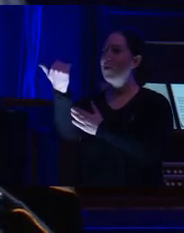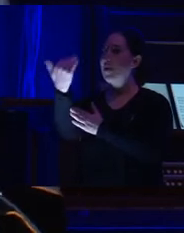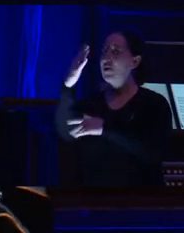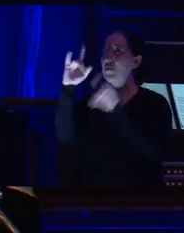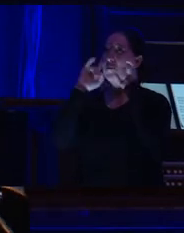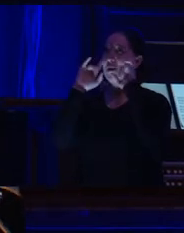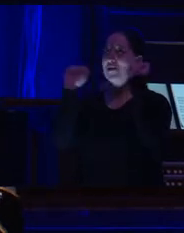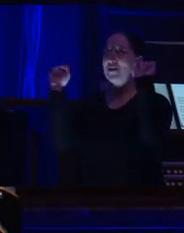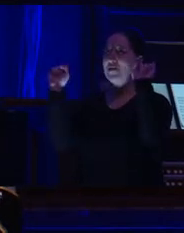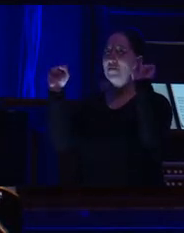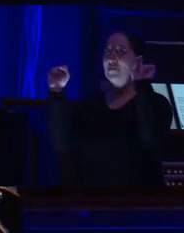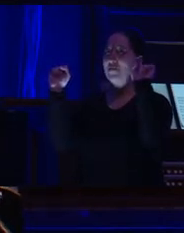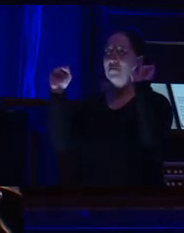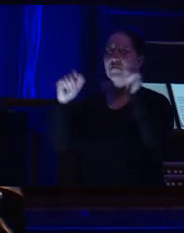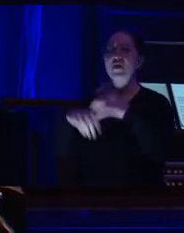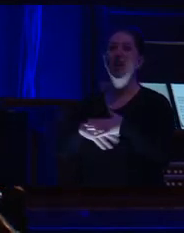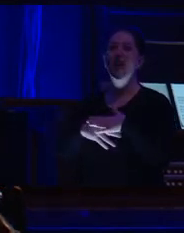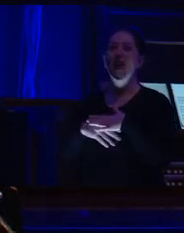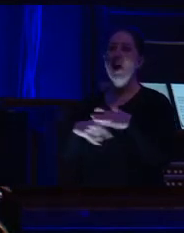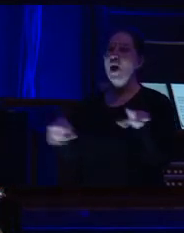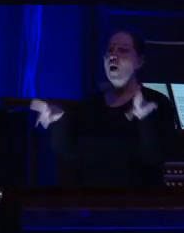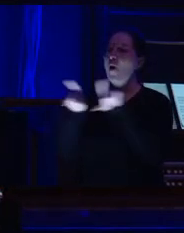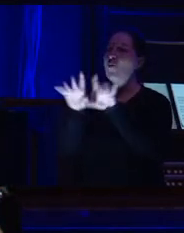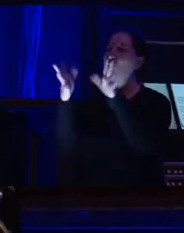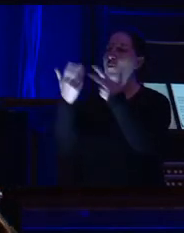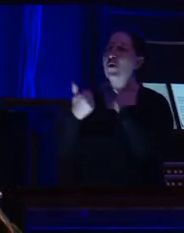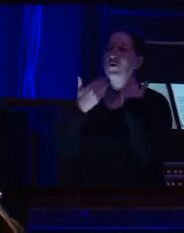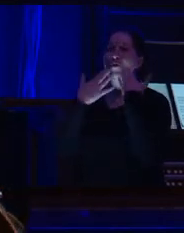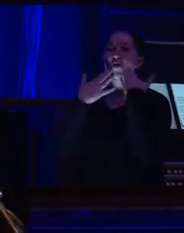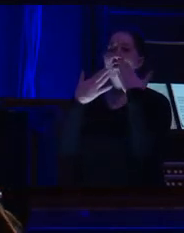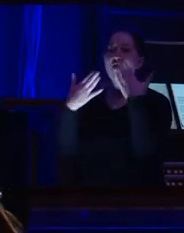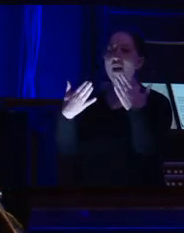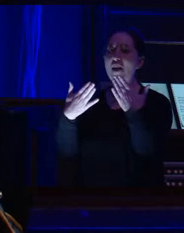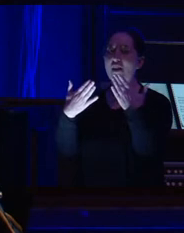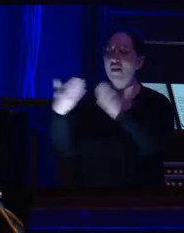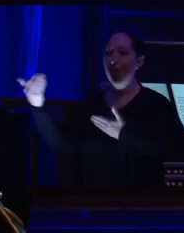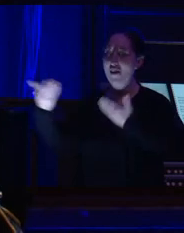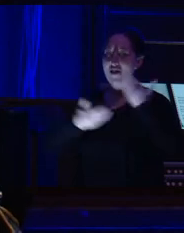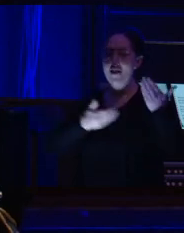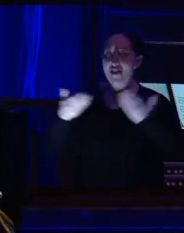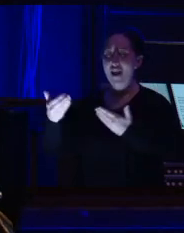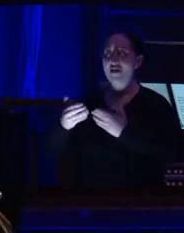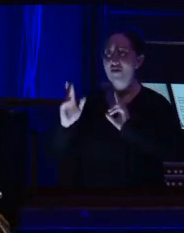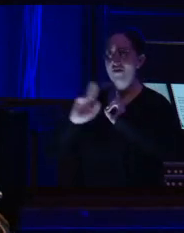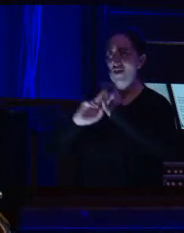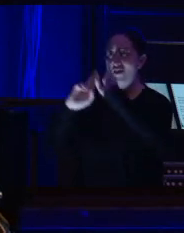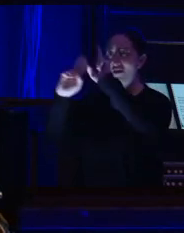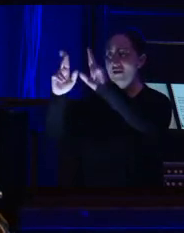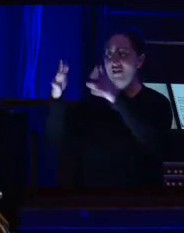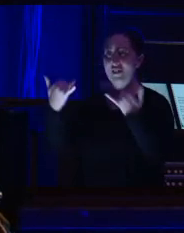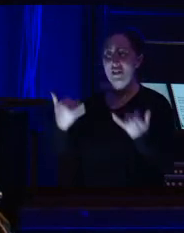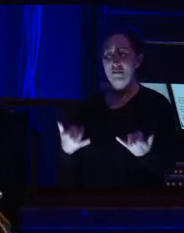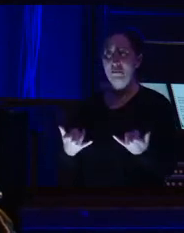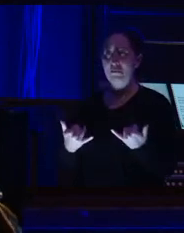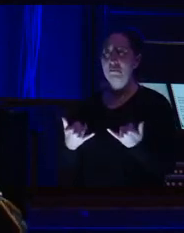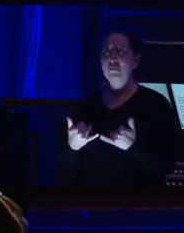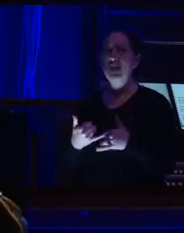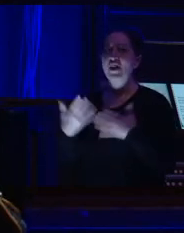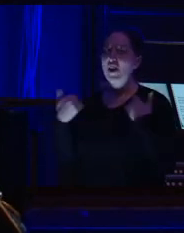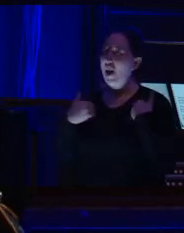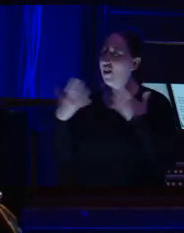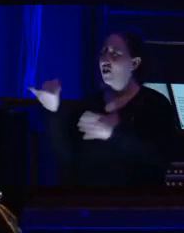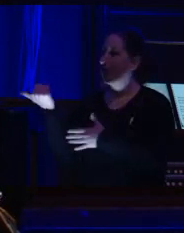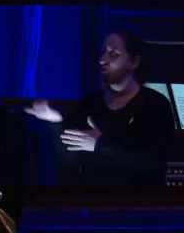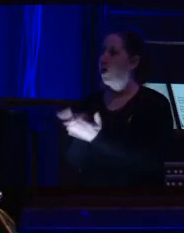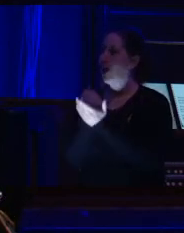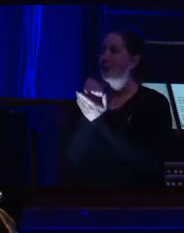president. I would also like to thank our distinguished guests and speakers for joining us. You've had a chance to hear